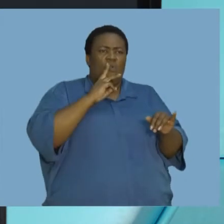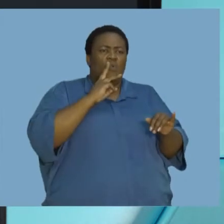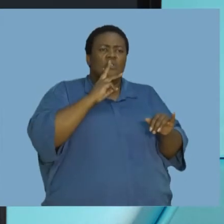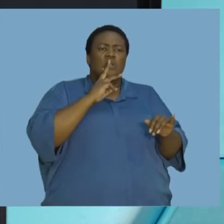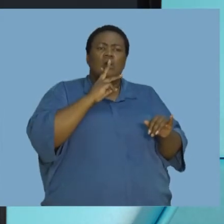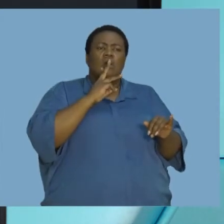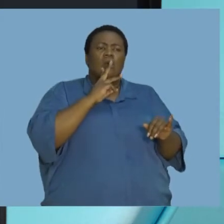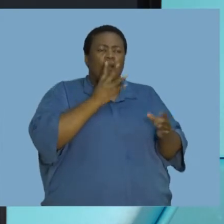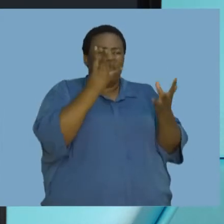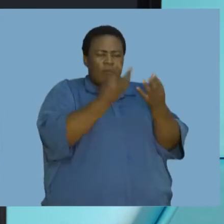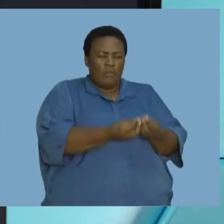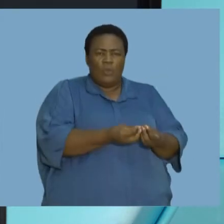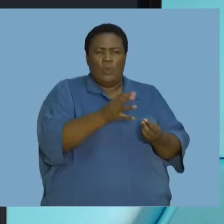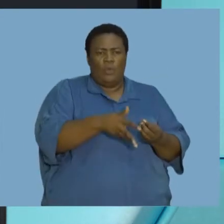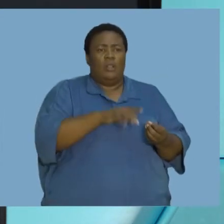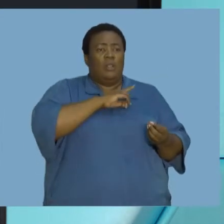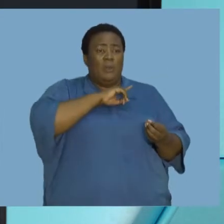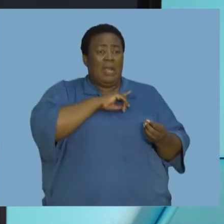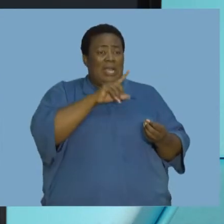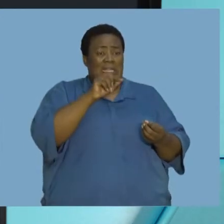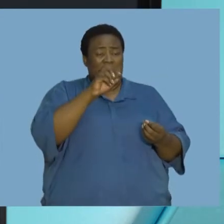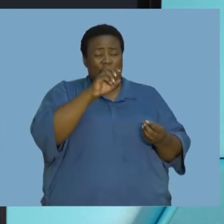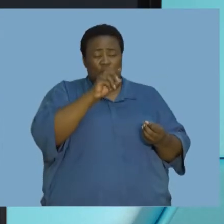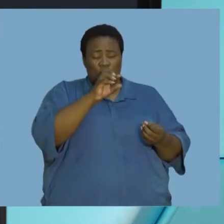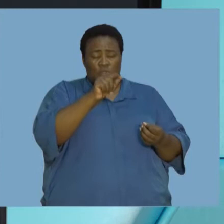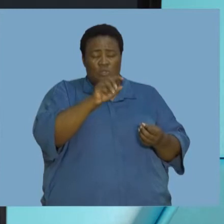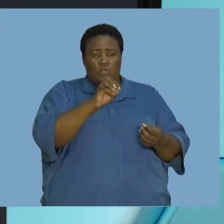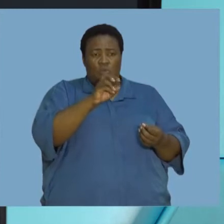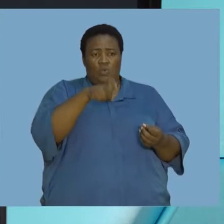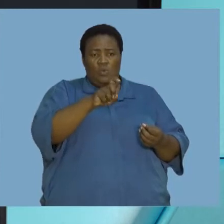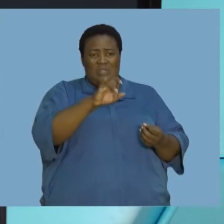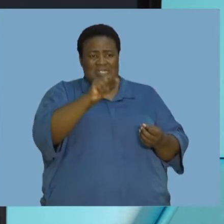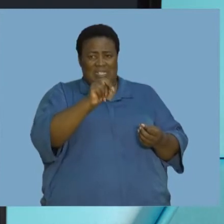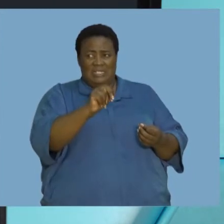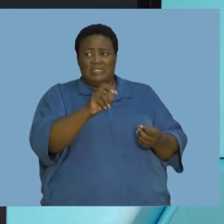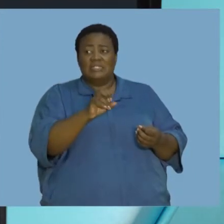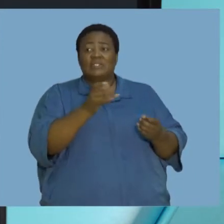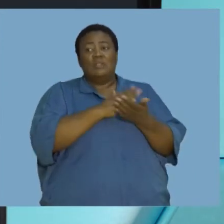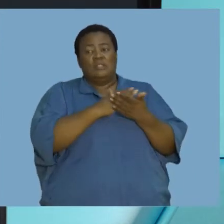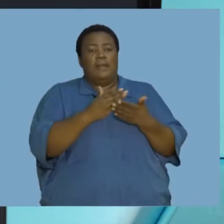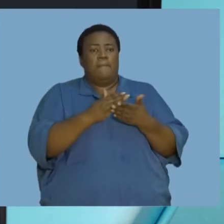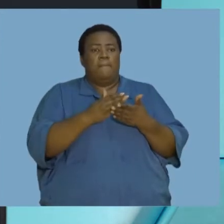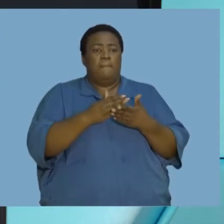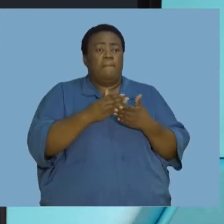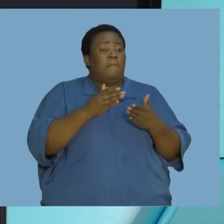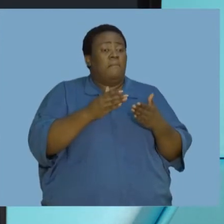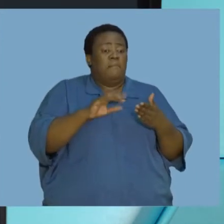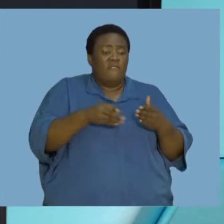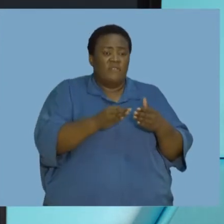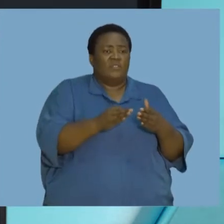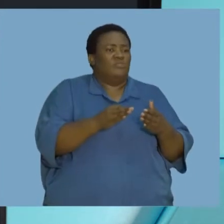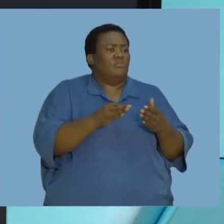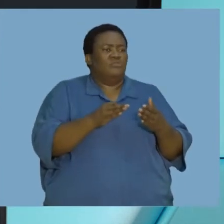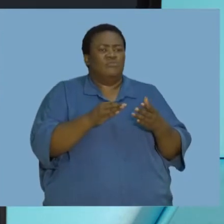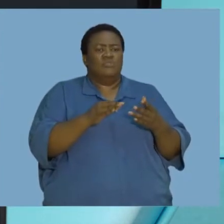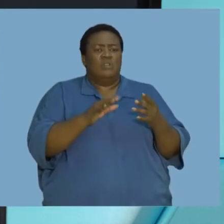the accumulation of certain toxins. And in these water bodies, certain species that are adapted to this will survive. So we